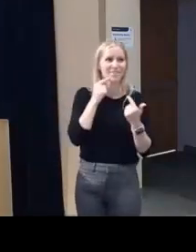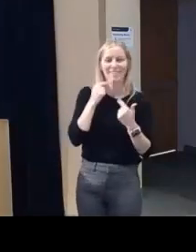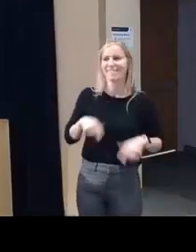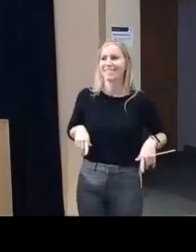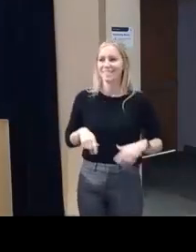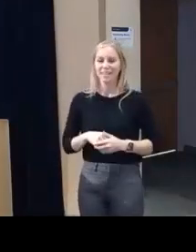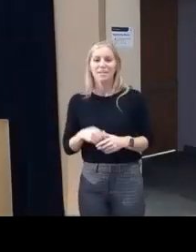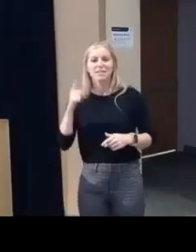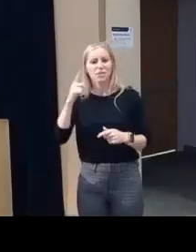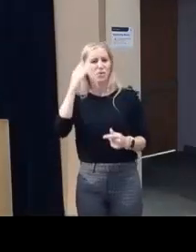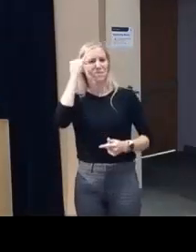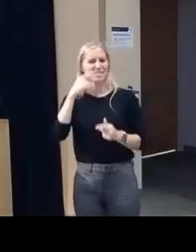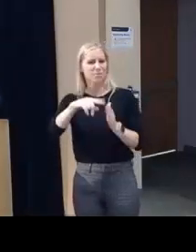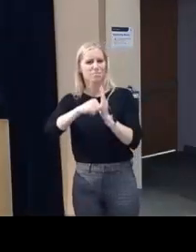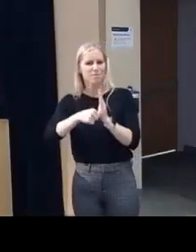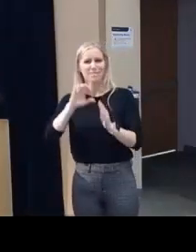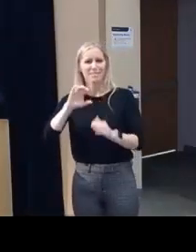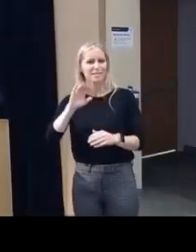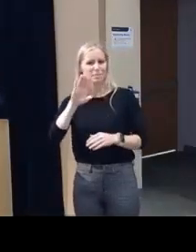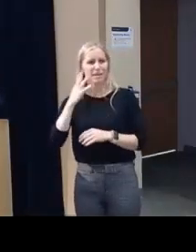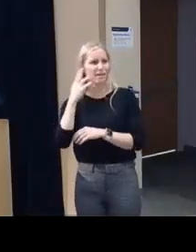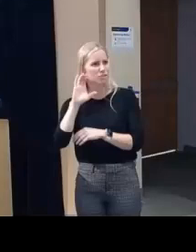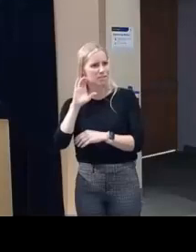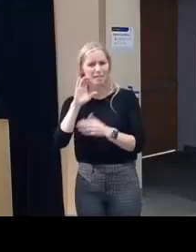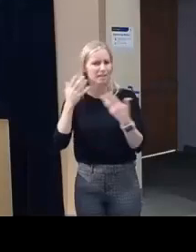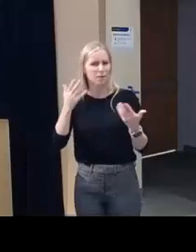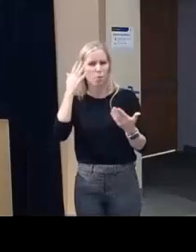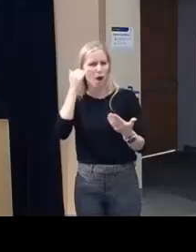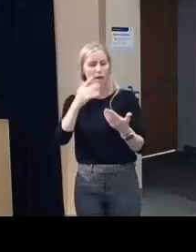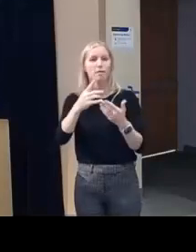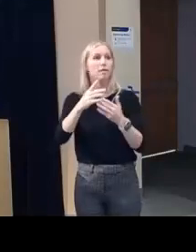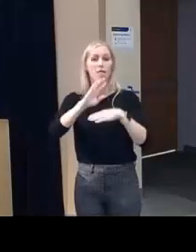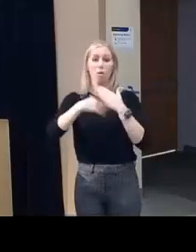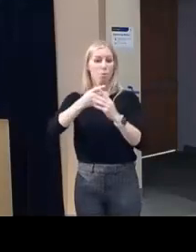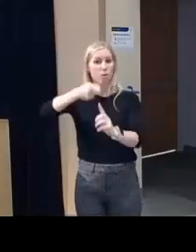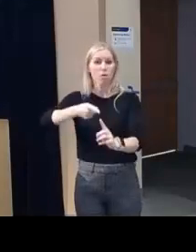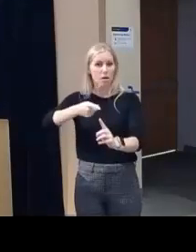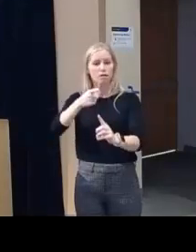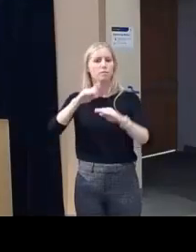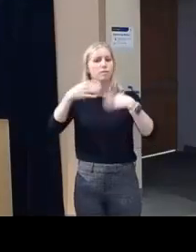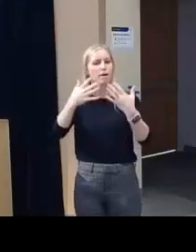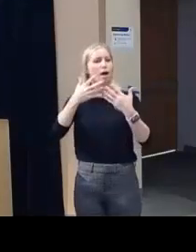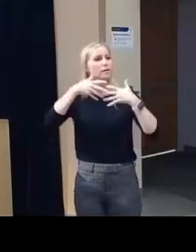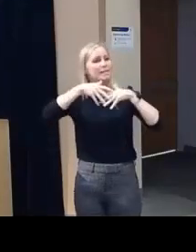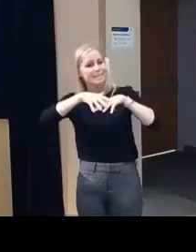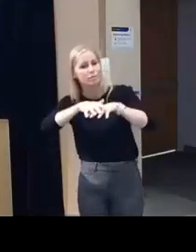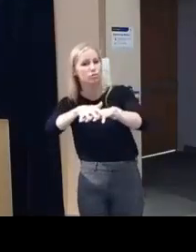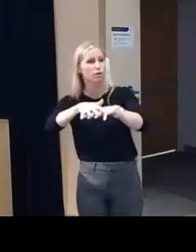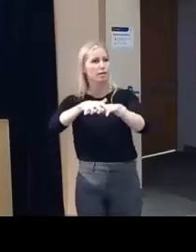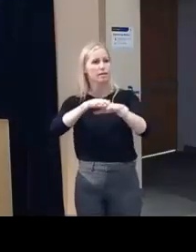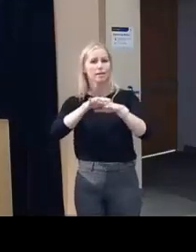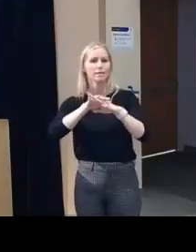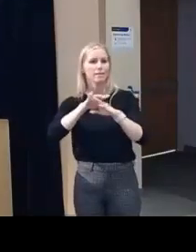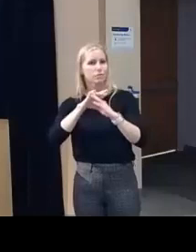So why are we highlighting CCBHC? So the whole point of CCBHC is to provide this integrated